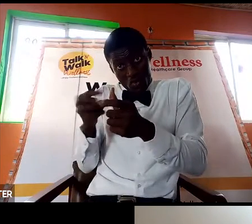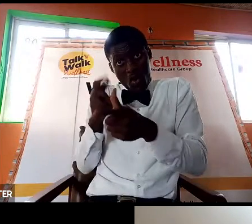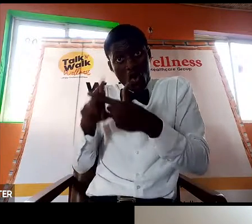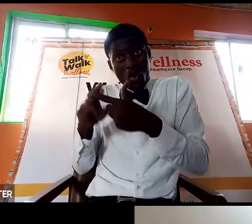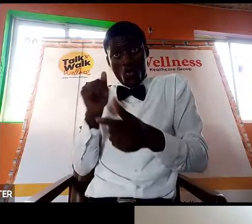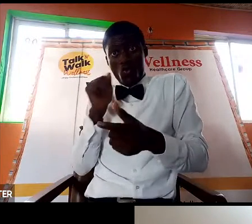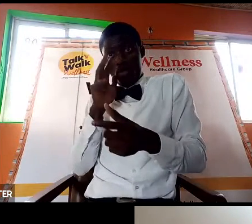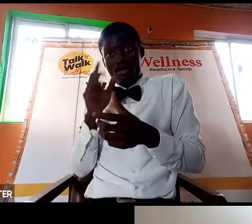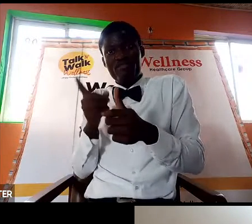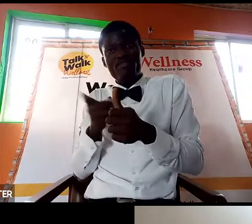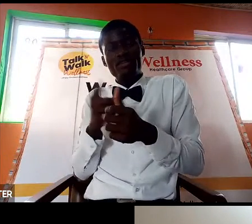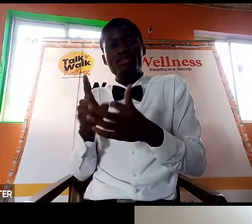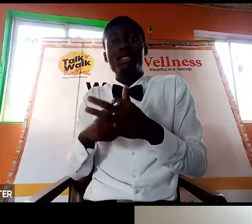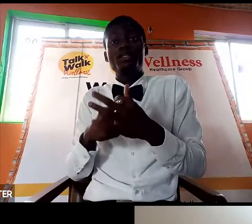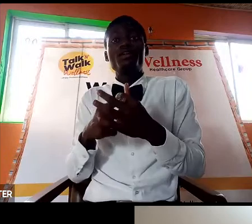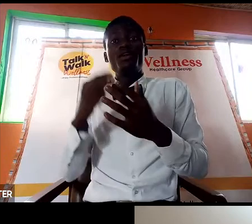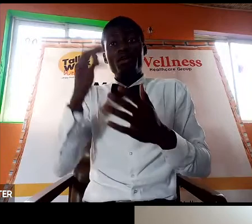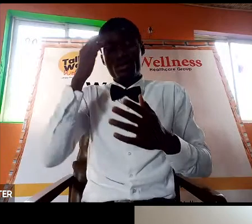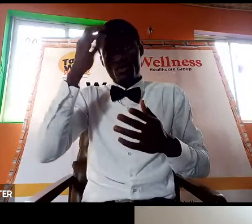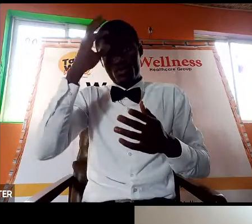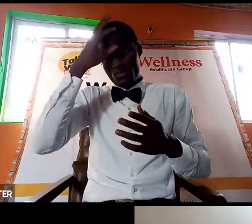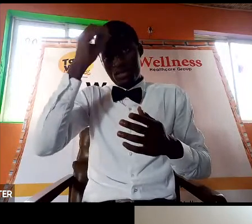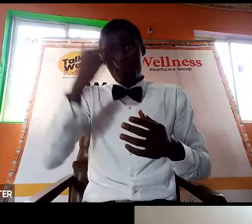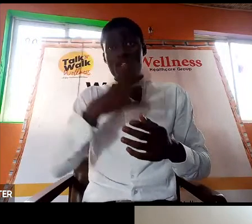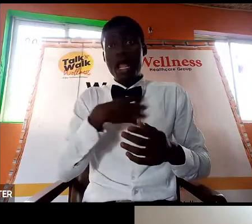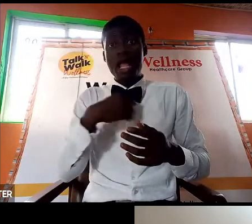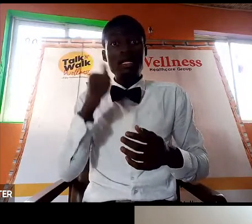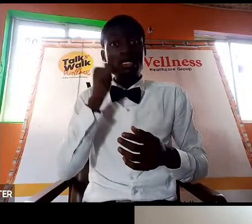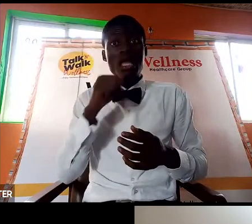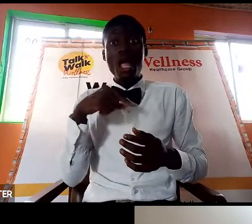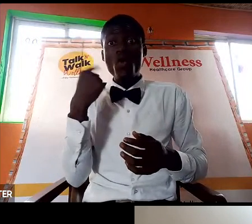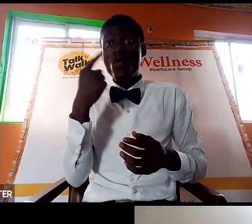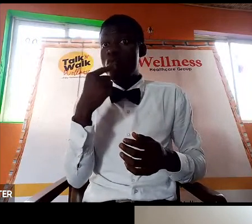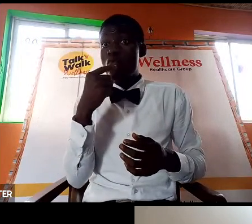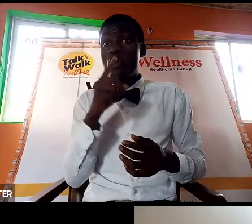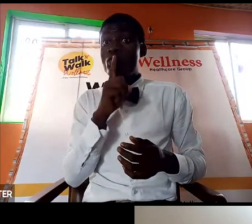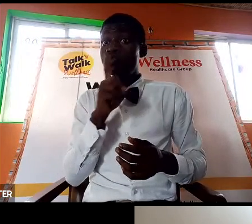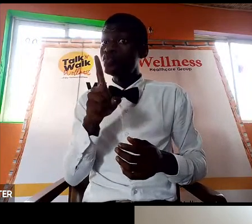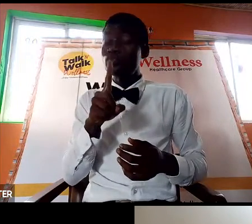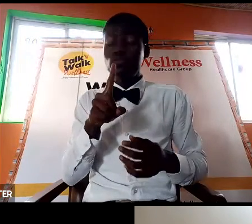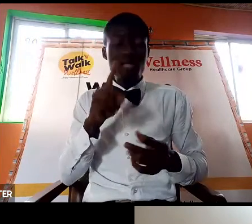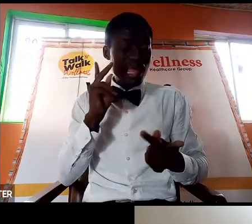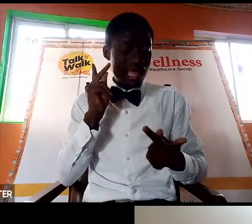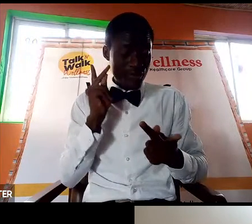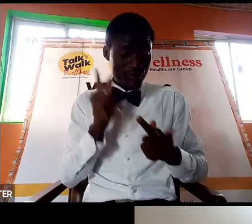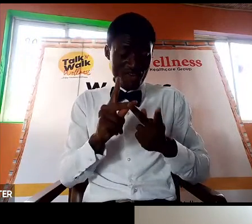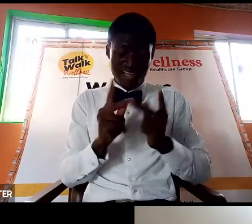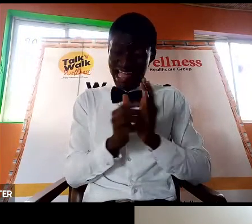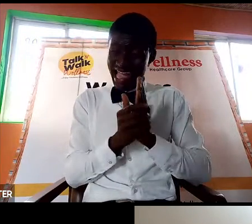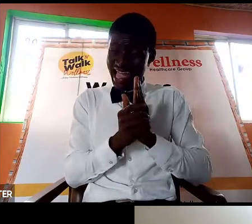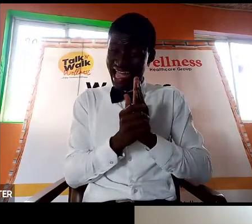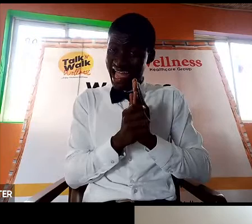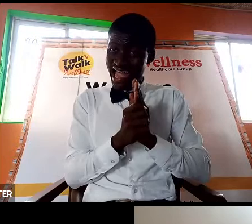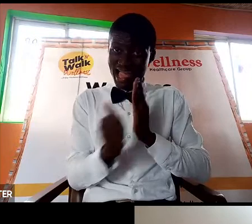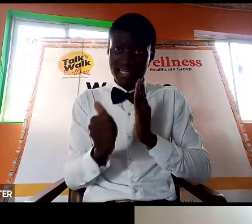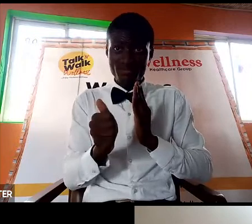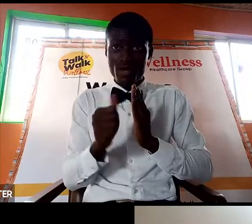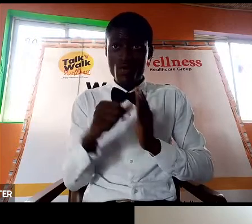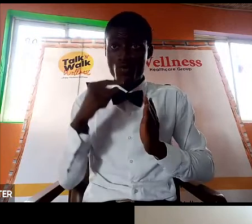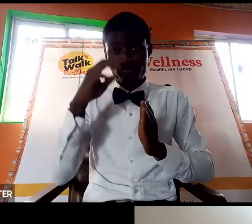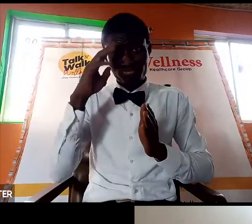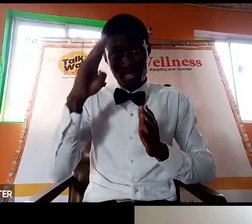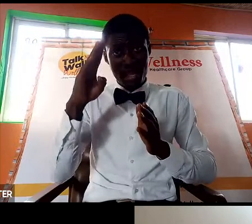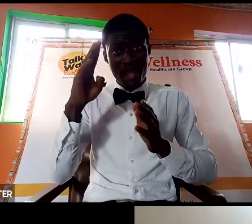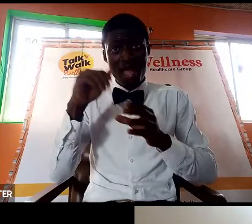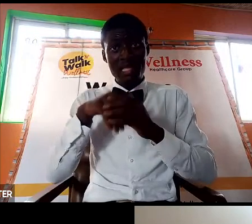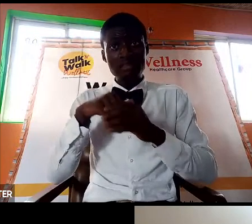be in charge all through the session. So, but I still have to ask you, who should initiate sex?